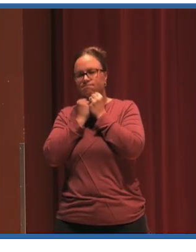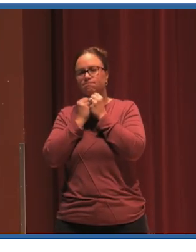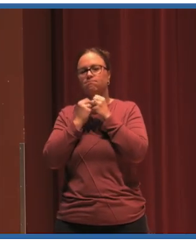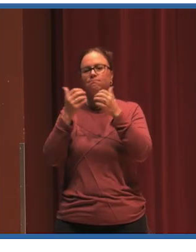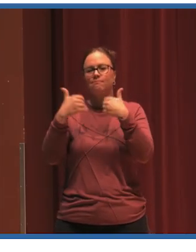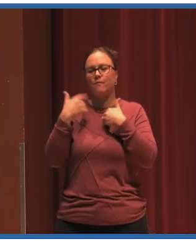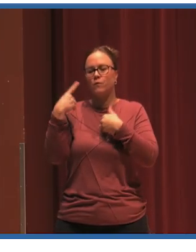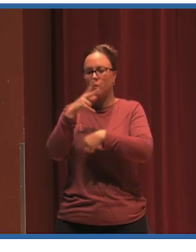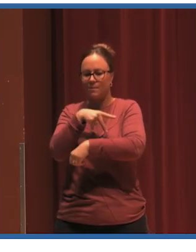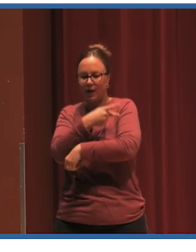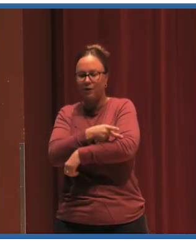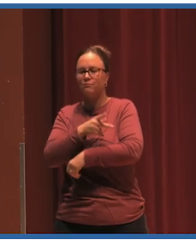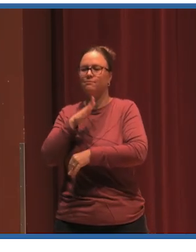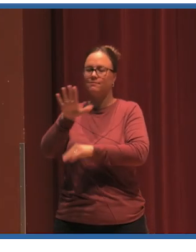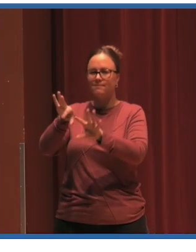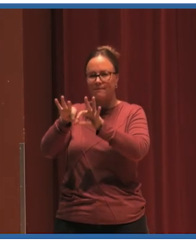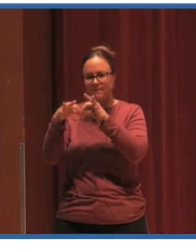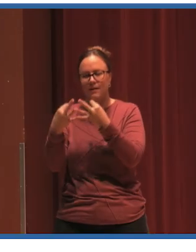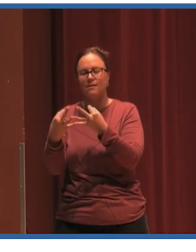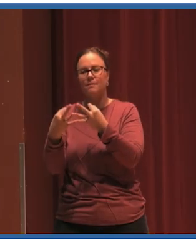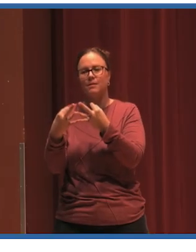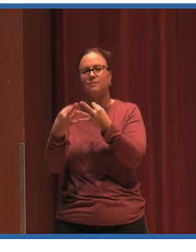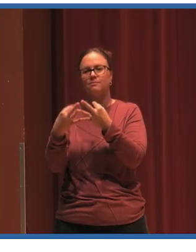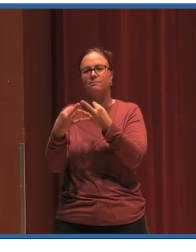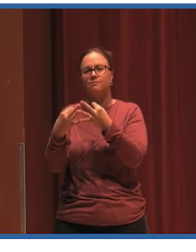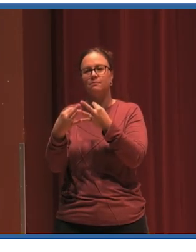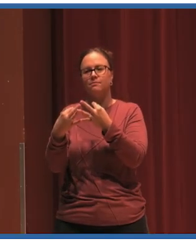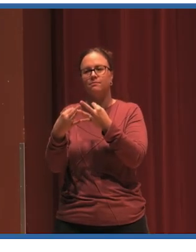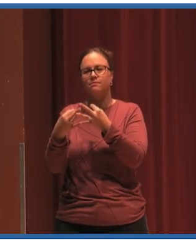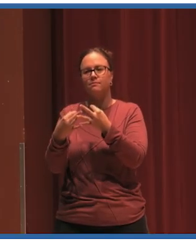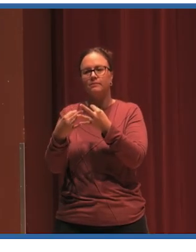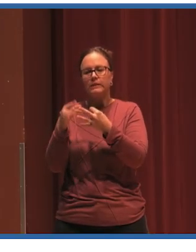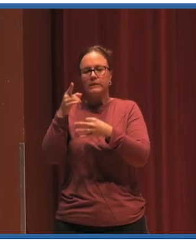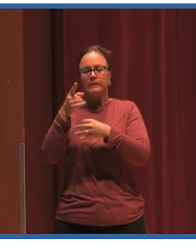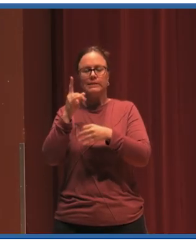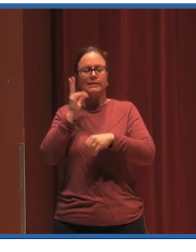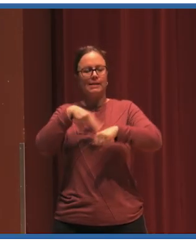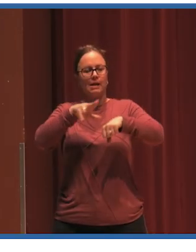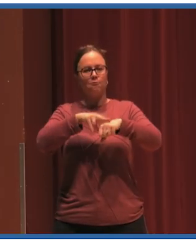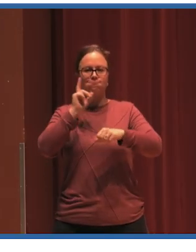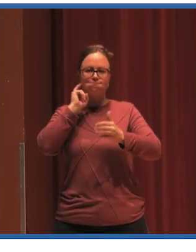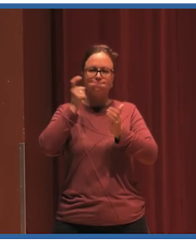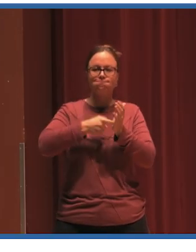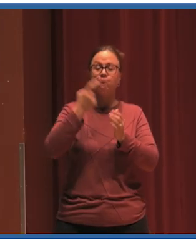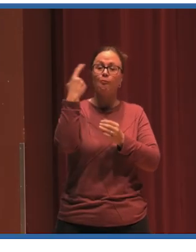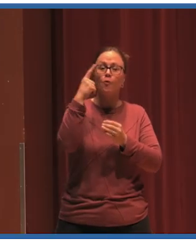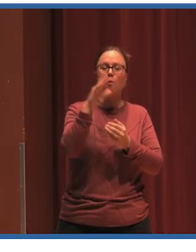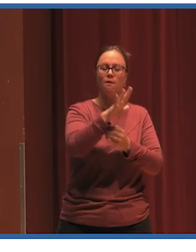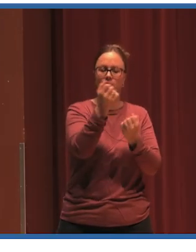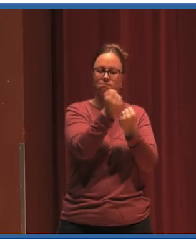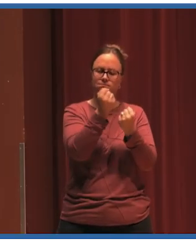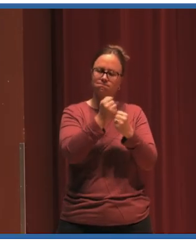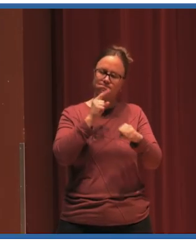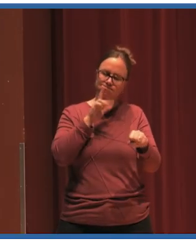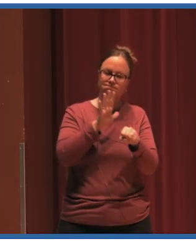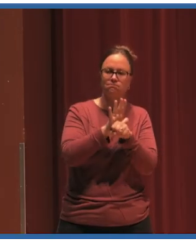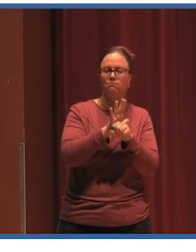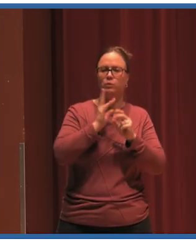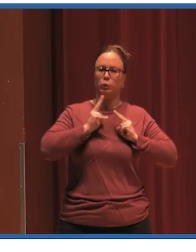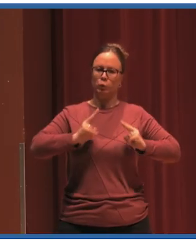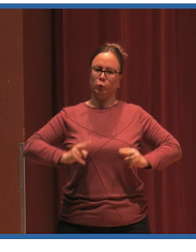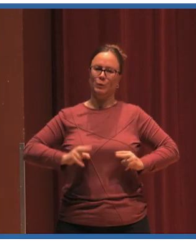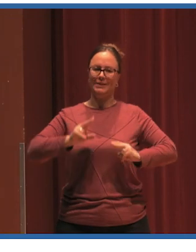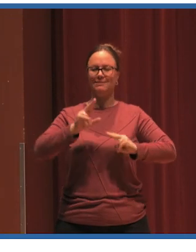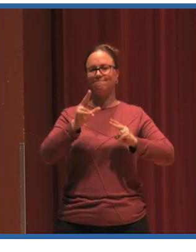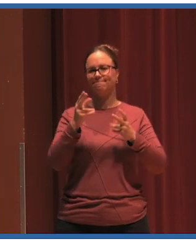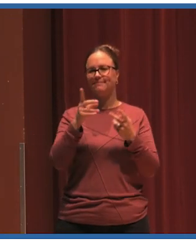and his families. He's been recognized nationally for his advocacy and commitment to human dignity, and many